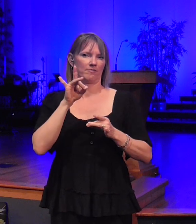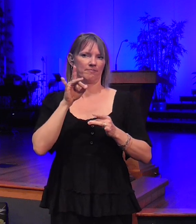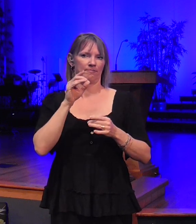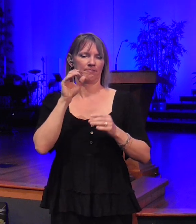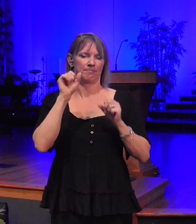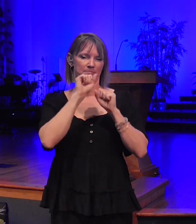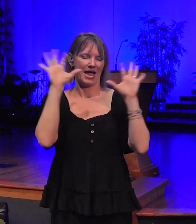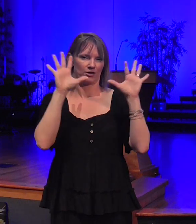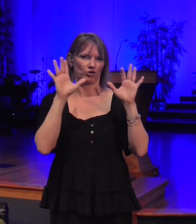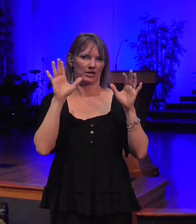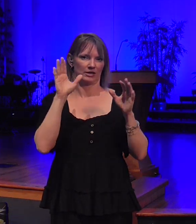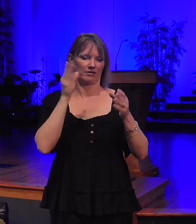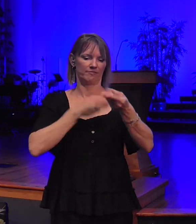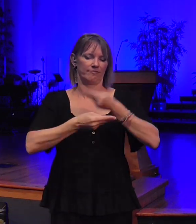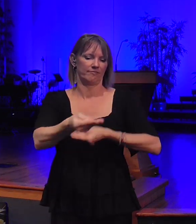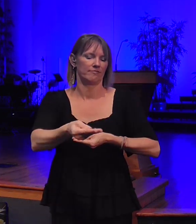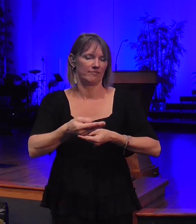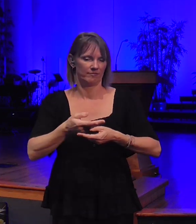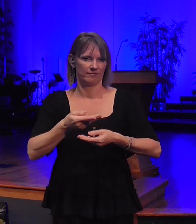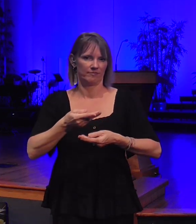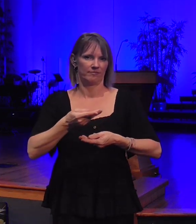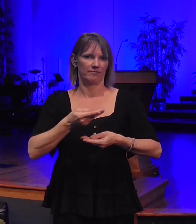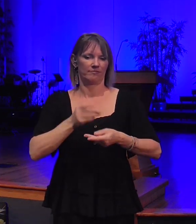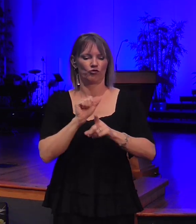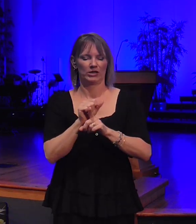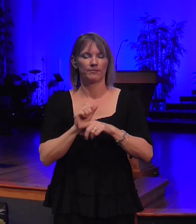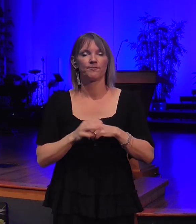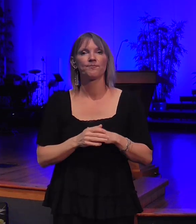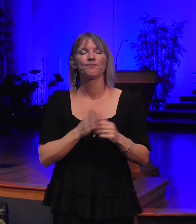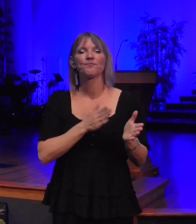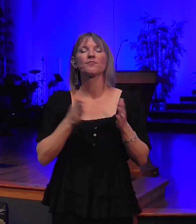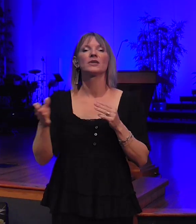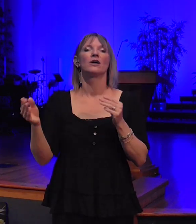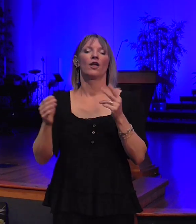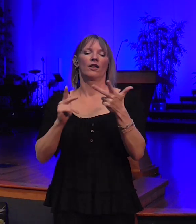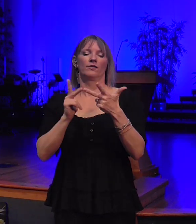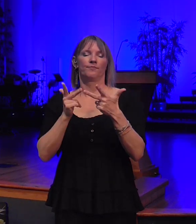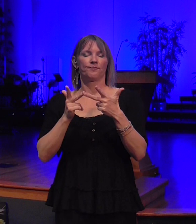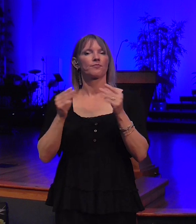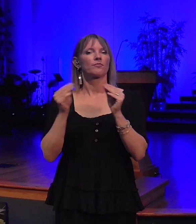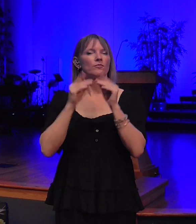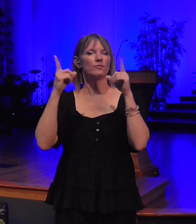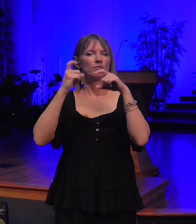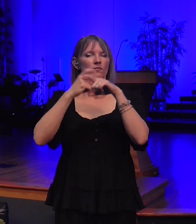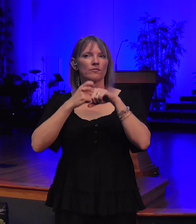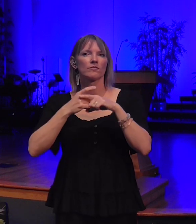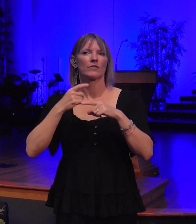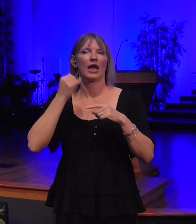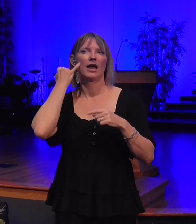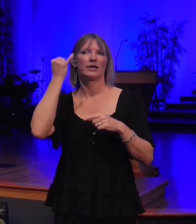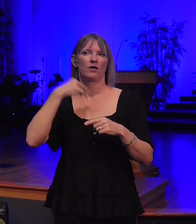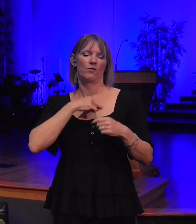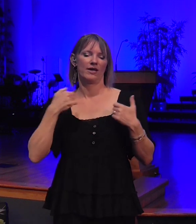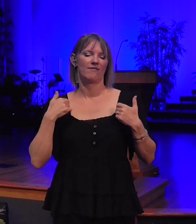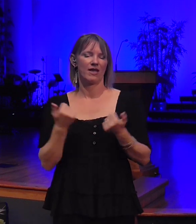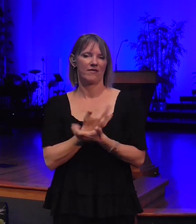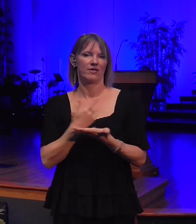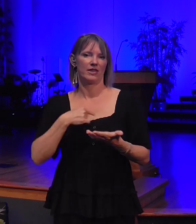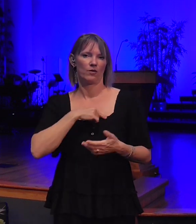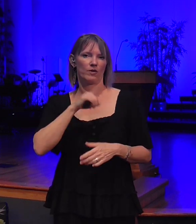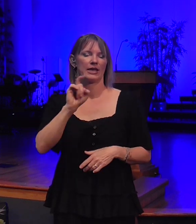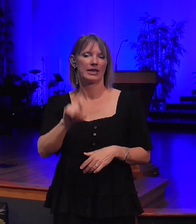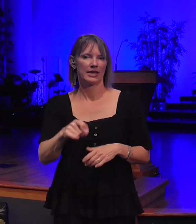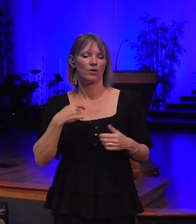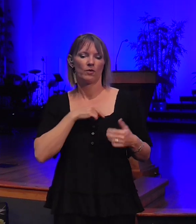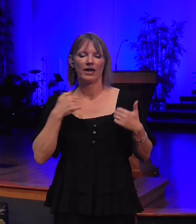Lastly, this is a little complex, but it's the idea that we have everything we need. We have